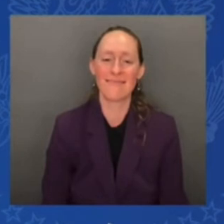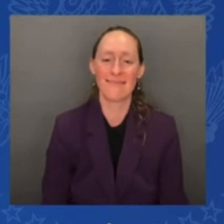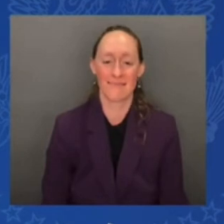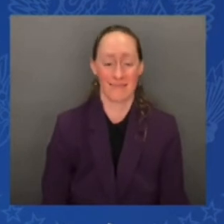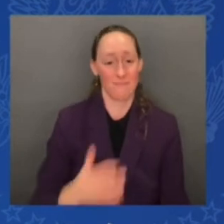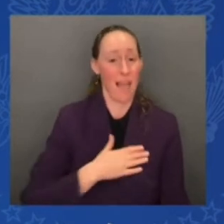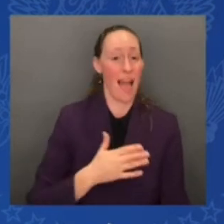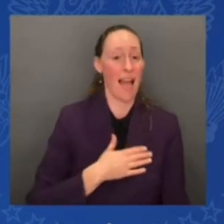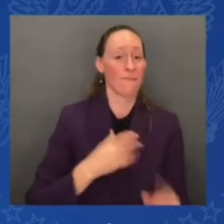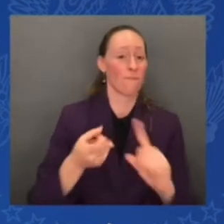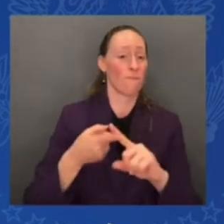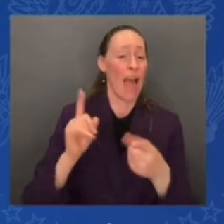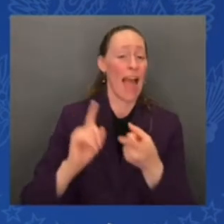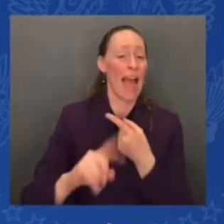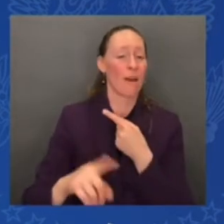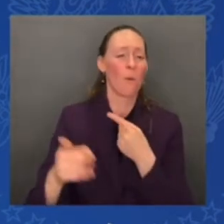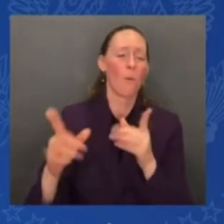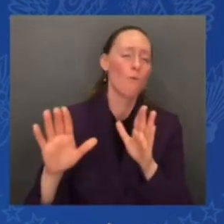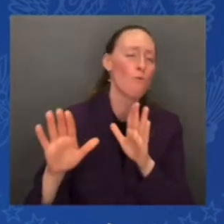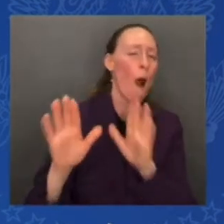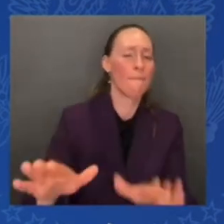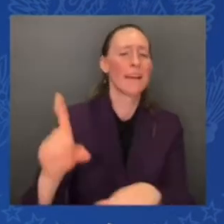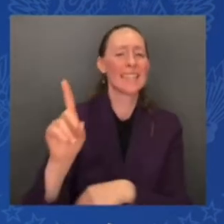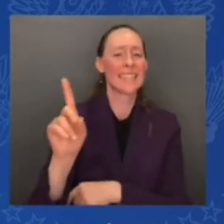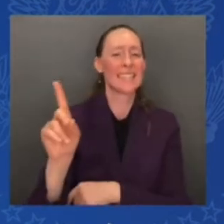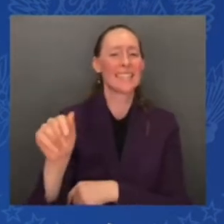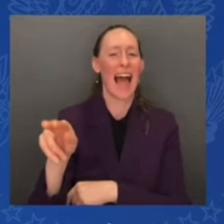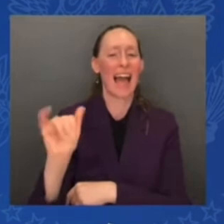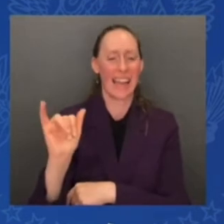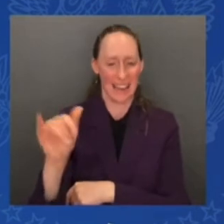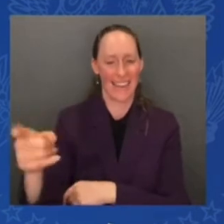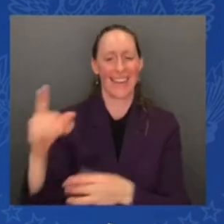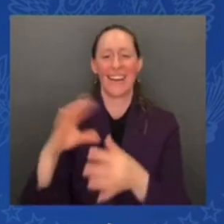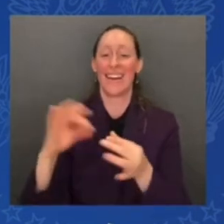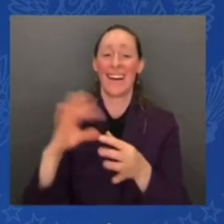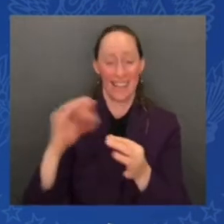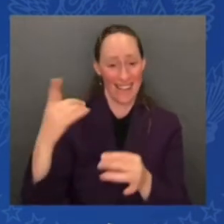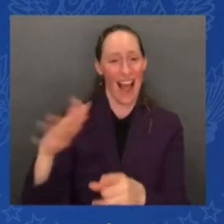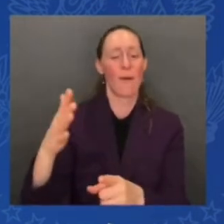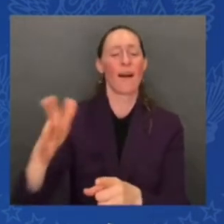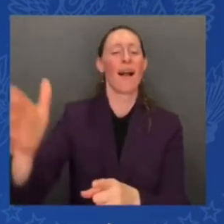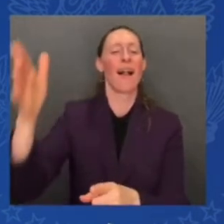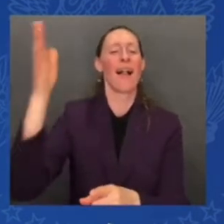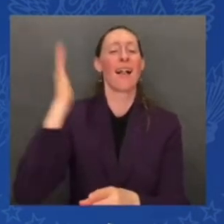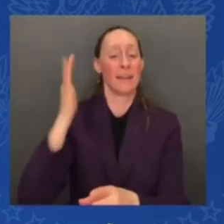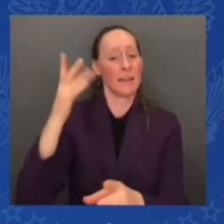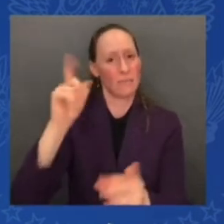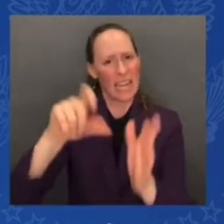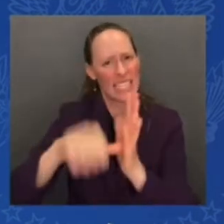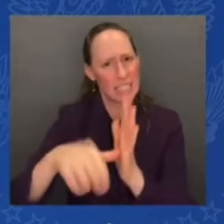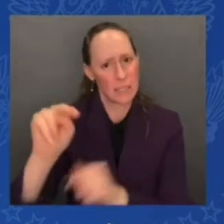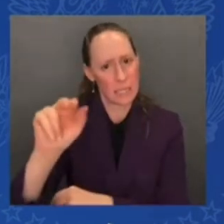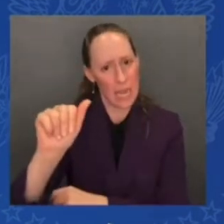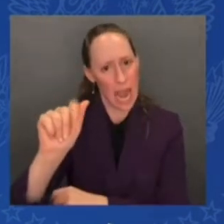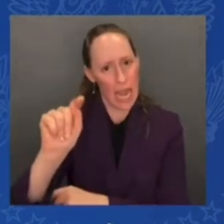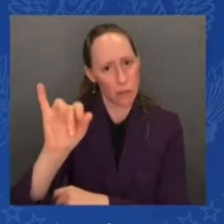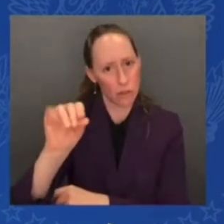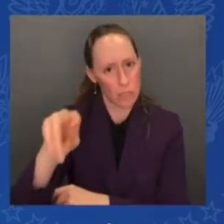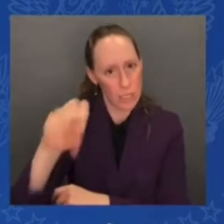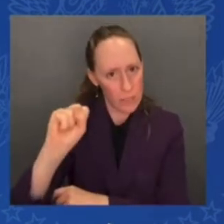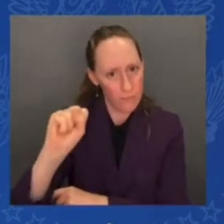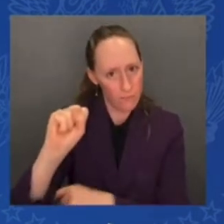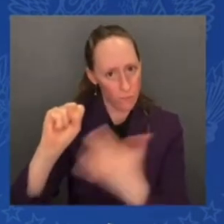taught me early on. But thank you for all you've done. We had a good day yesterday in your neighboring